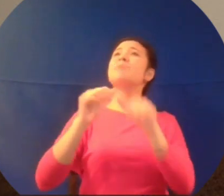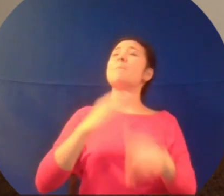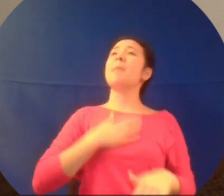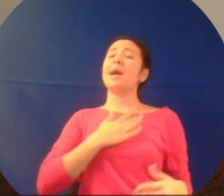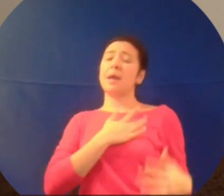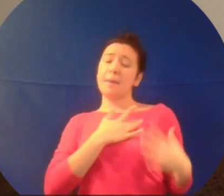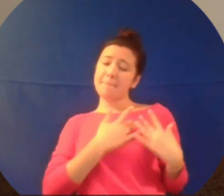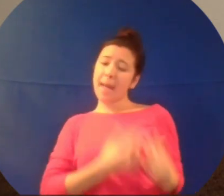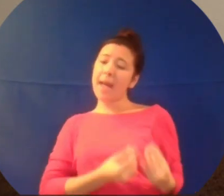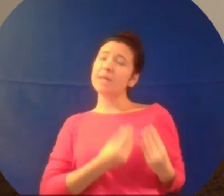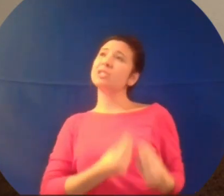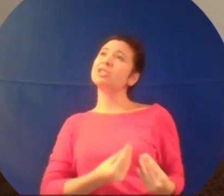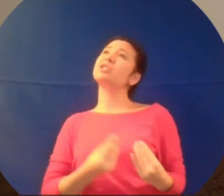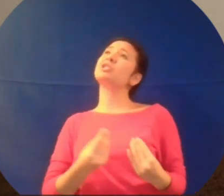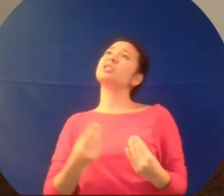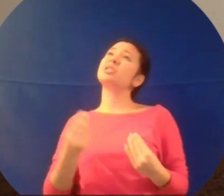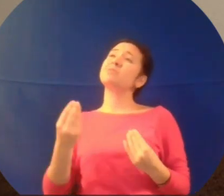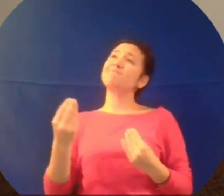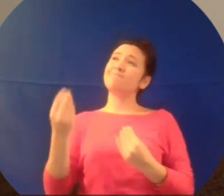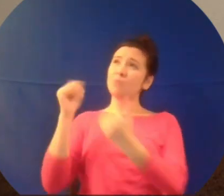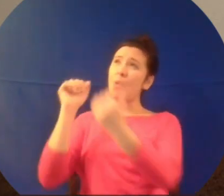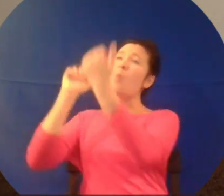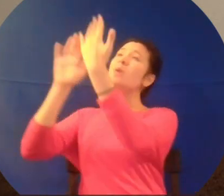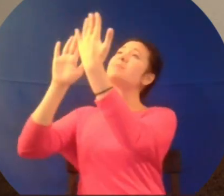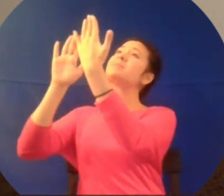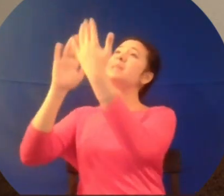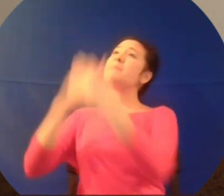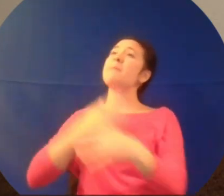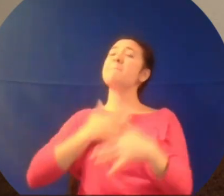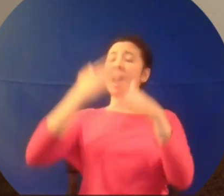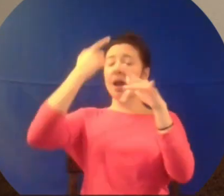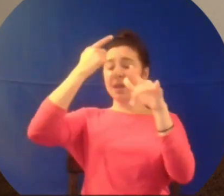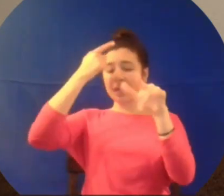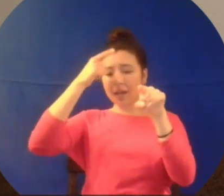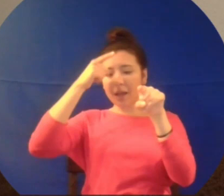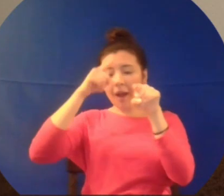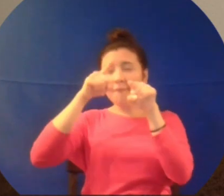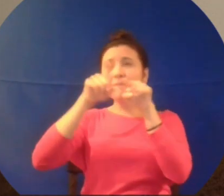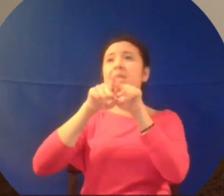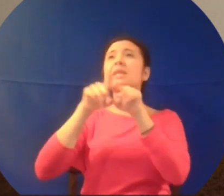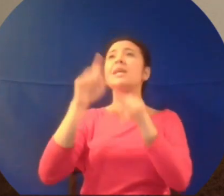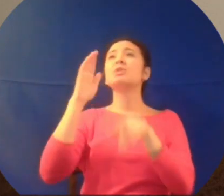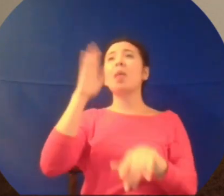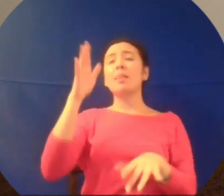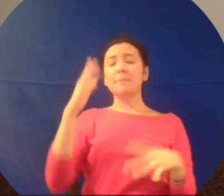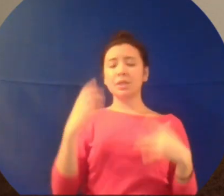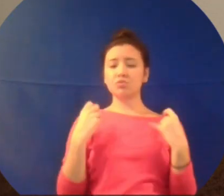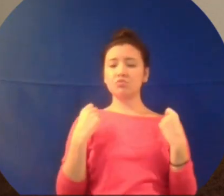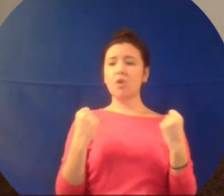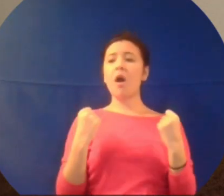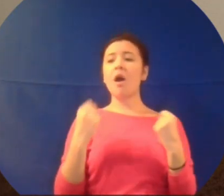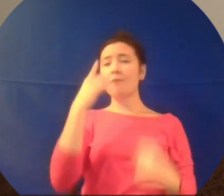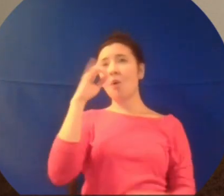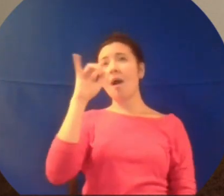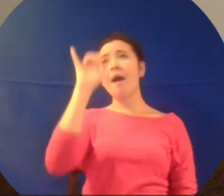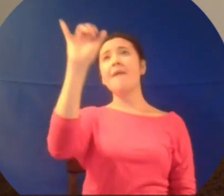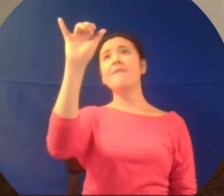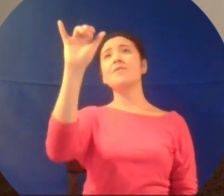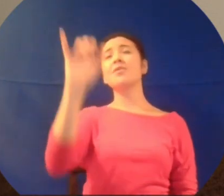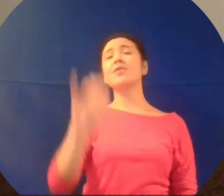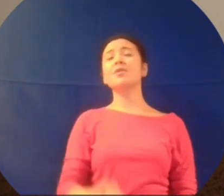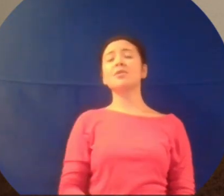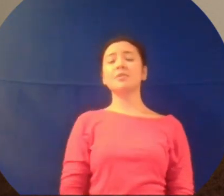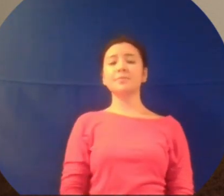toward him, and my covenant with him stands firm.